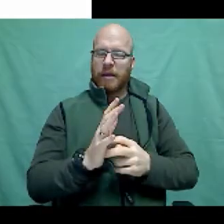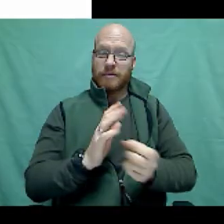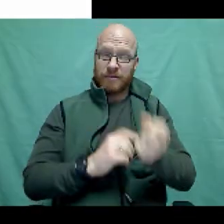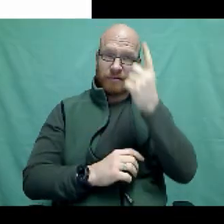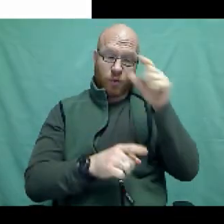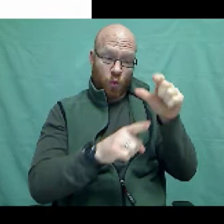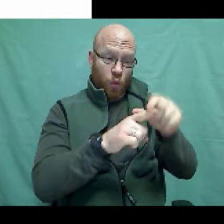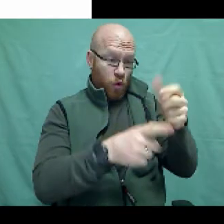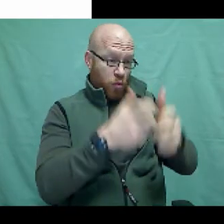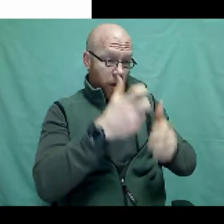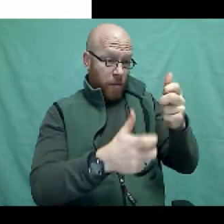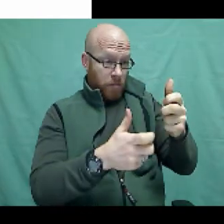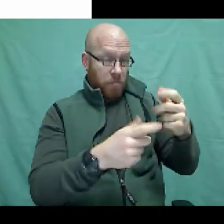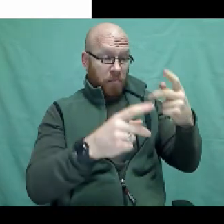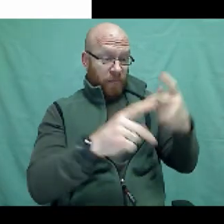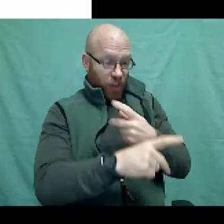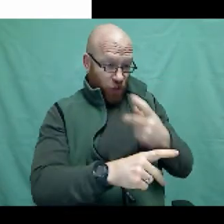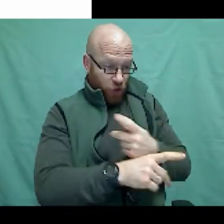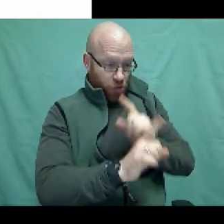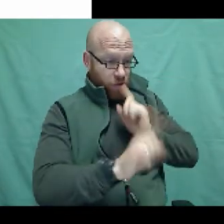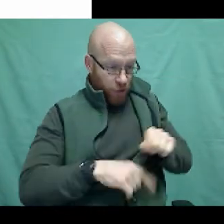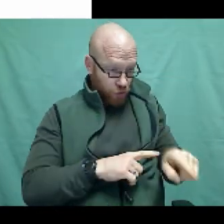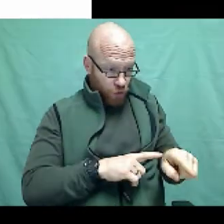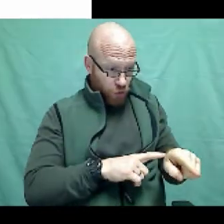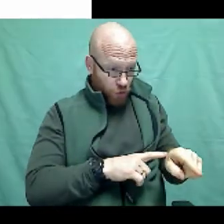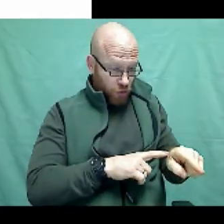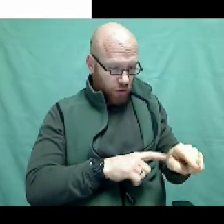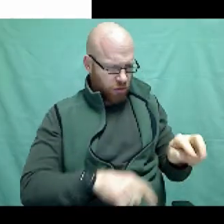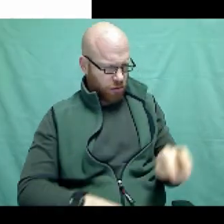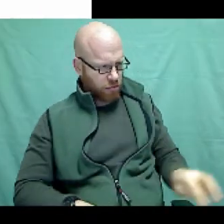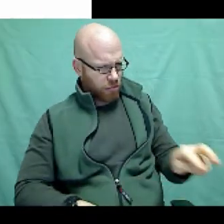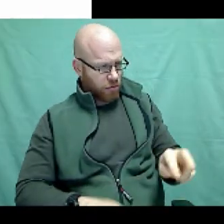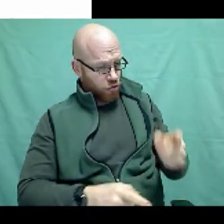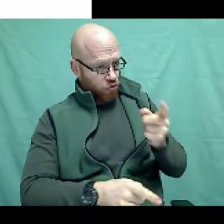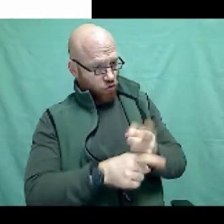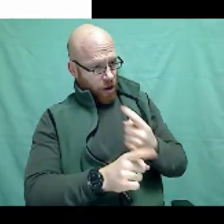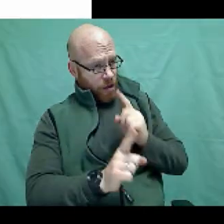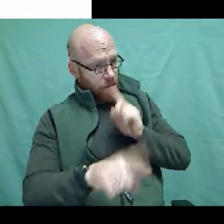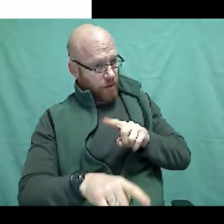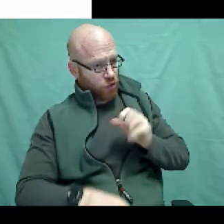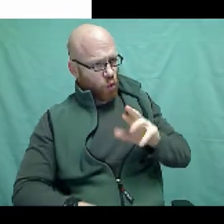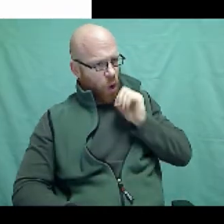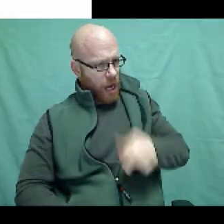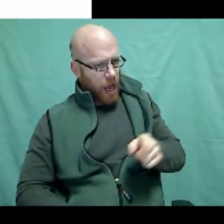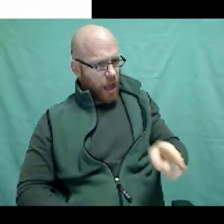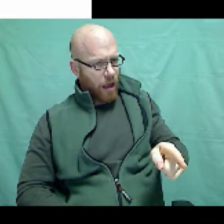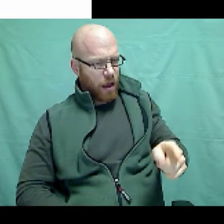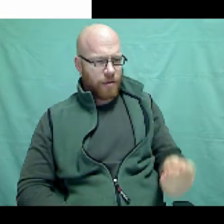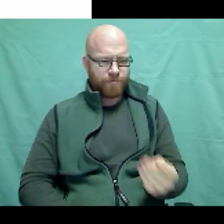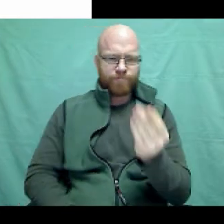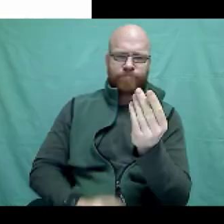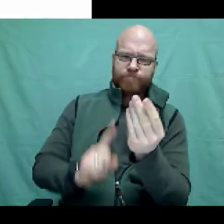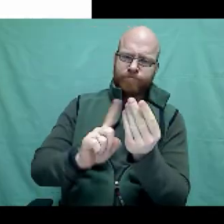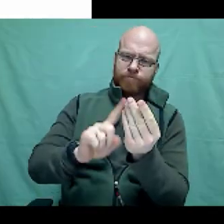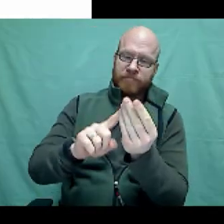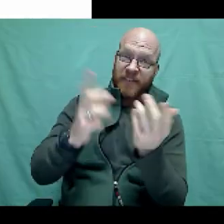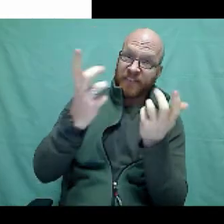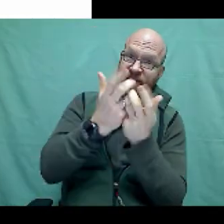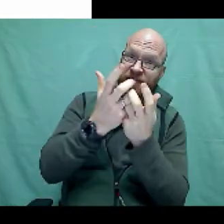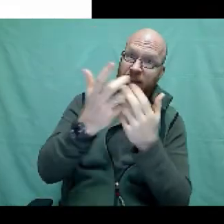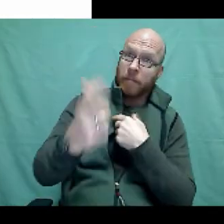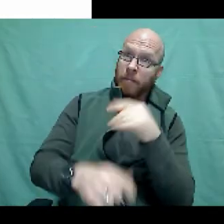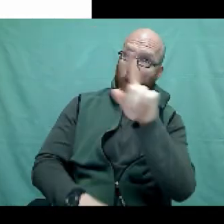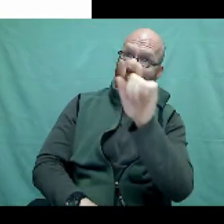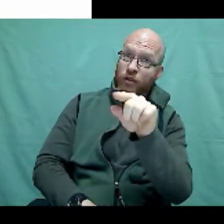give you an idea of how that works. We have to understand that when we solve word problems, we need to know